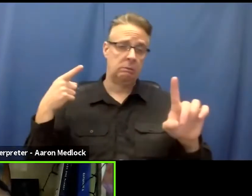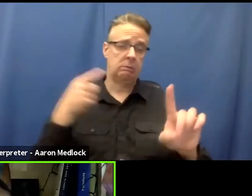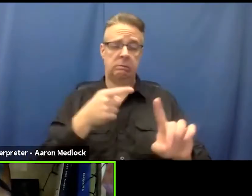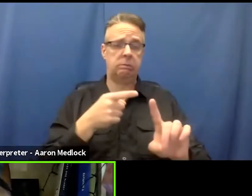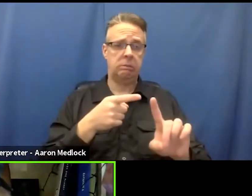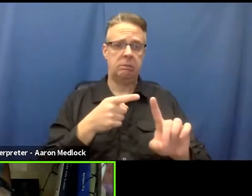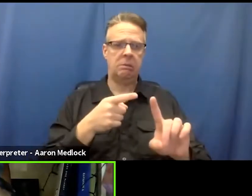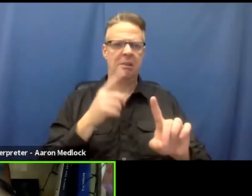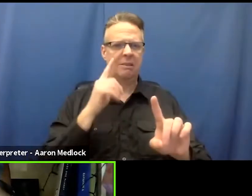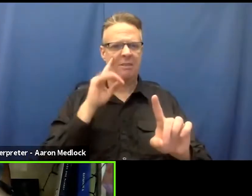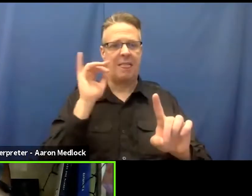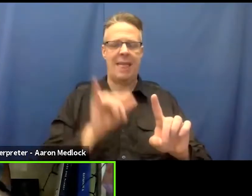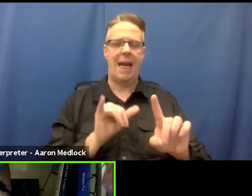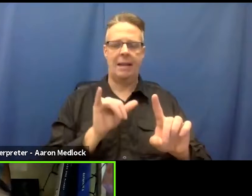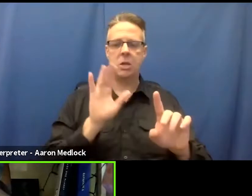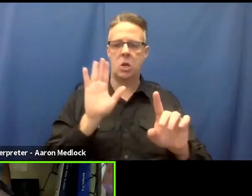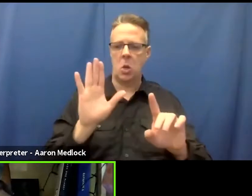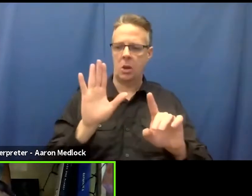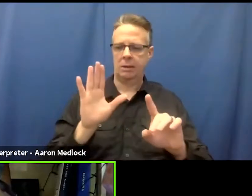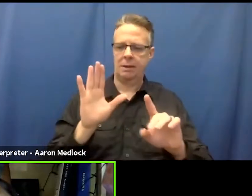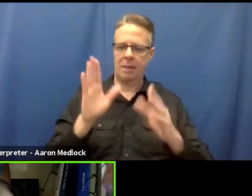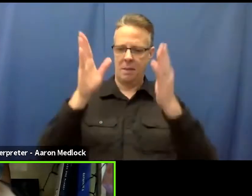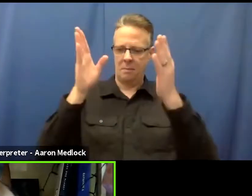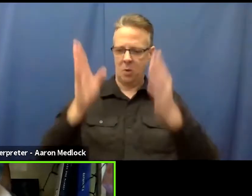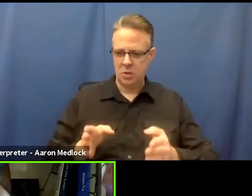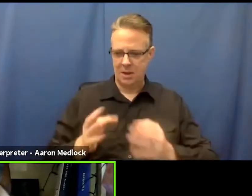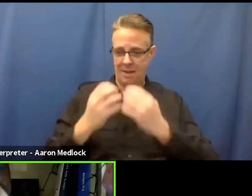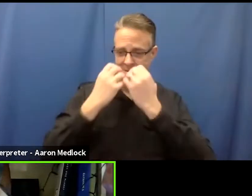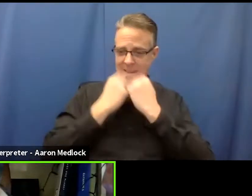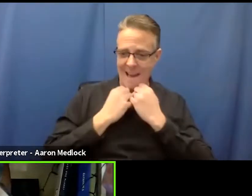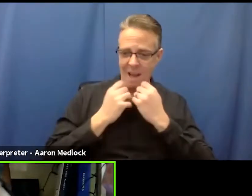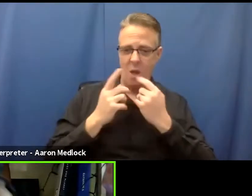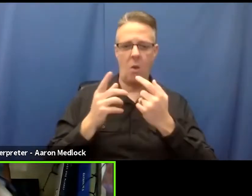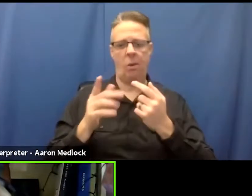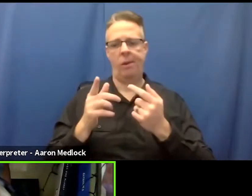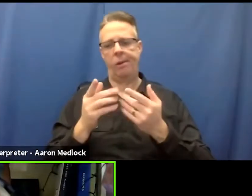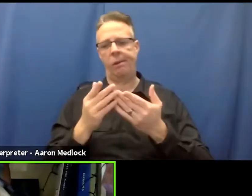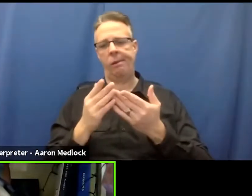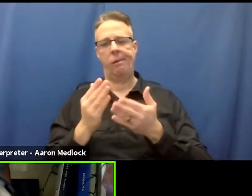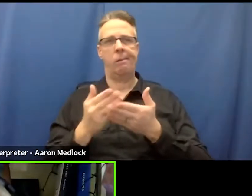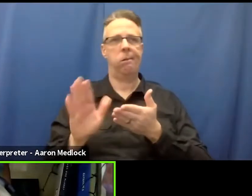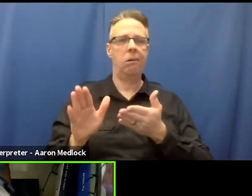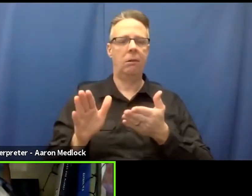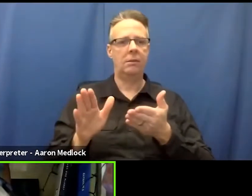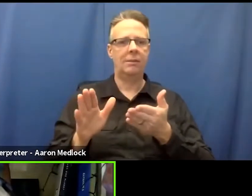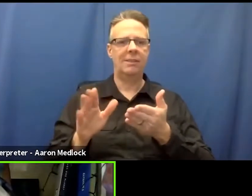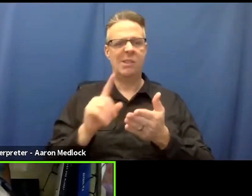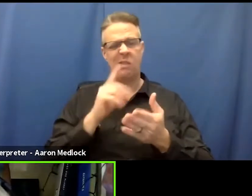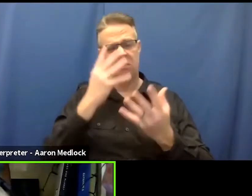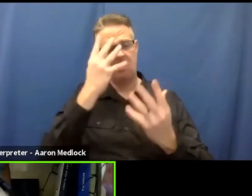of value and worth. And unfortunately, studies have shown that